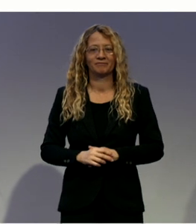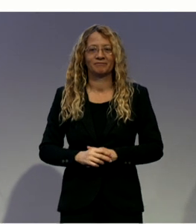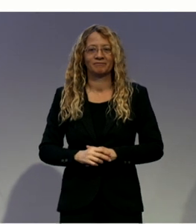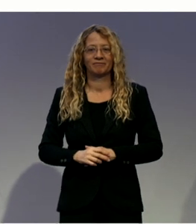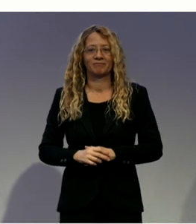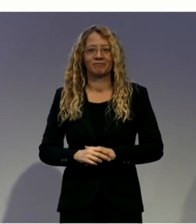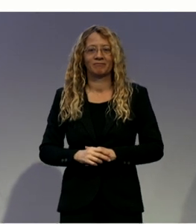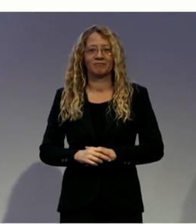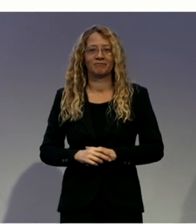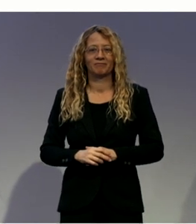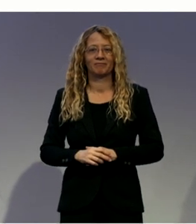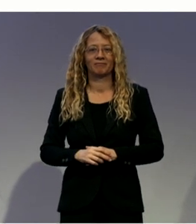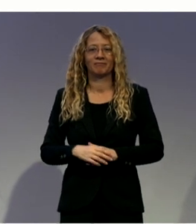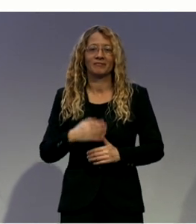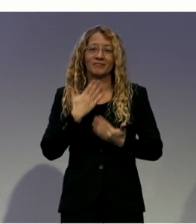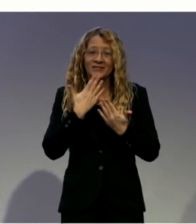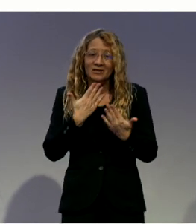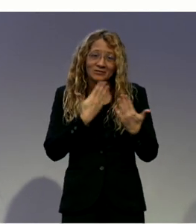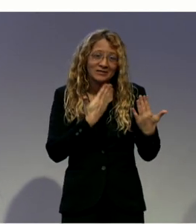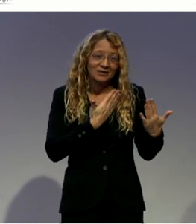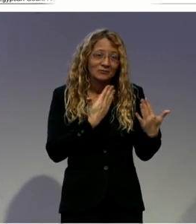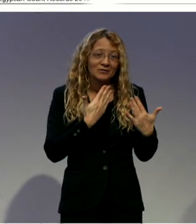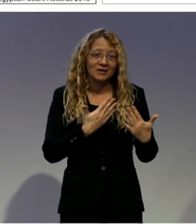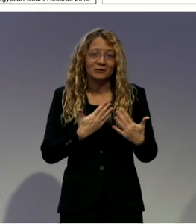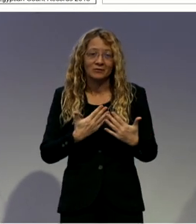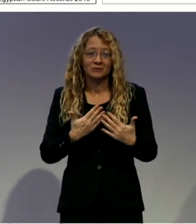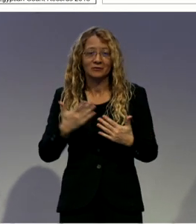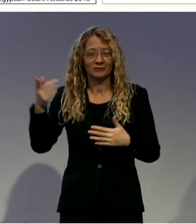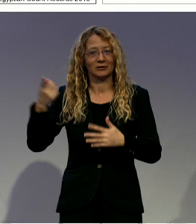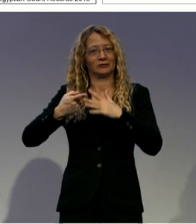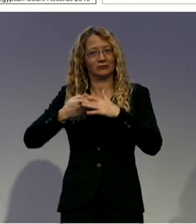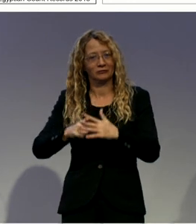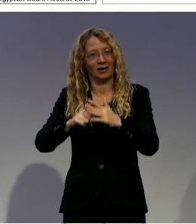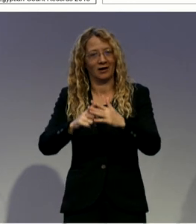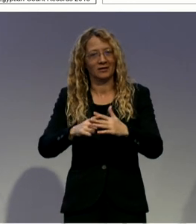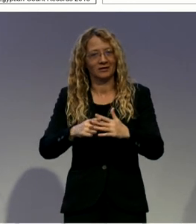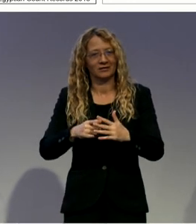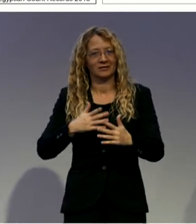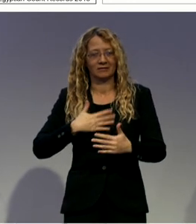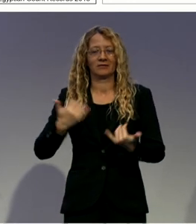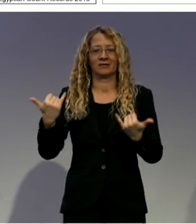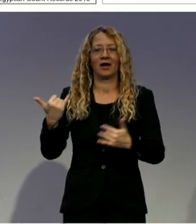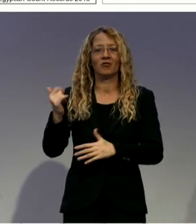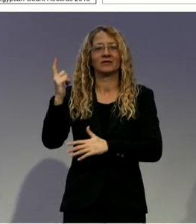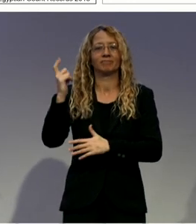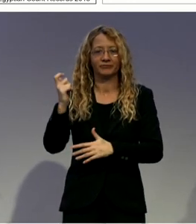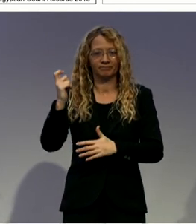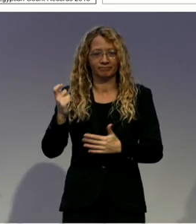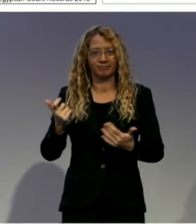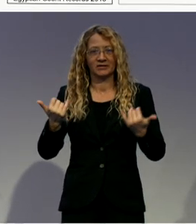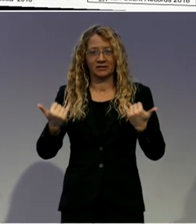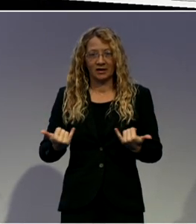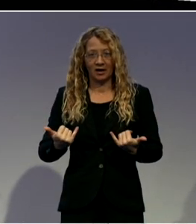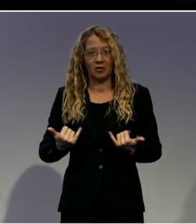Thank you, Ms. May, for the introduction. And I would like to start from here. We are serving now about 5,000 wheelchair users